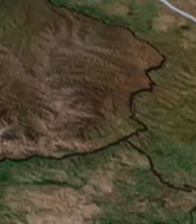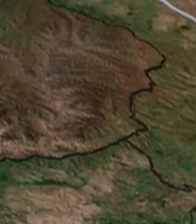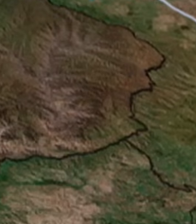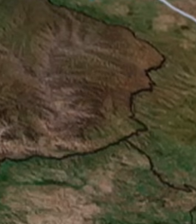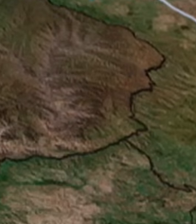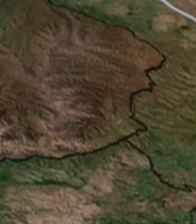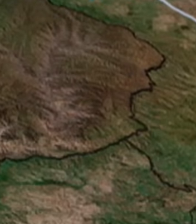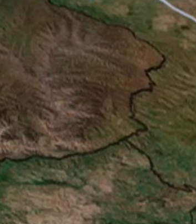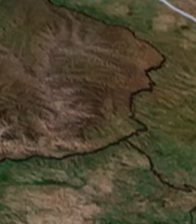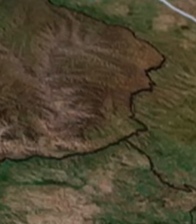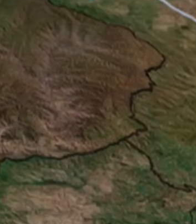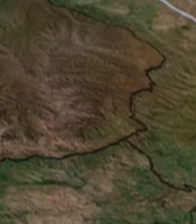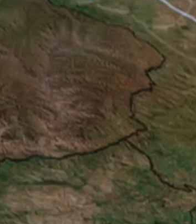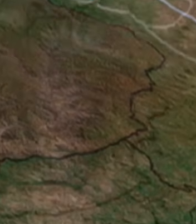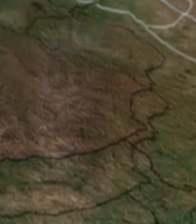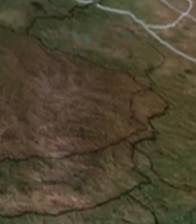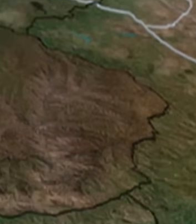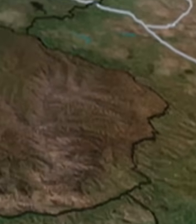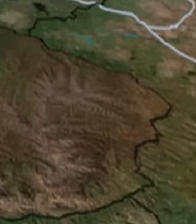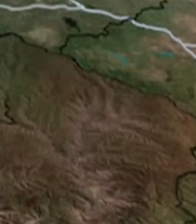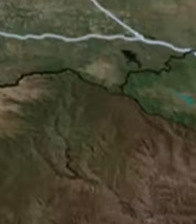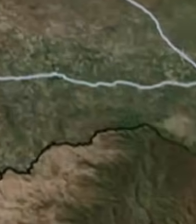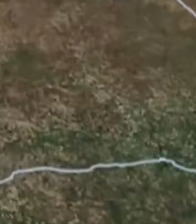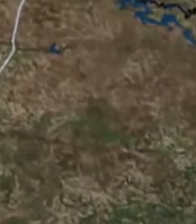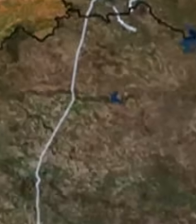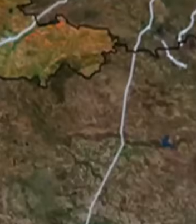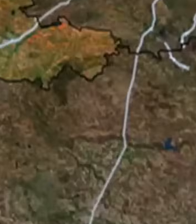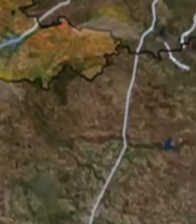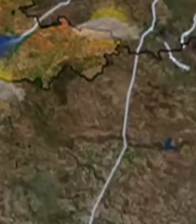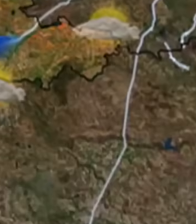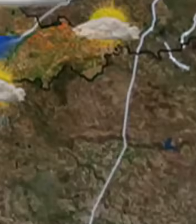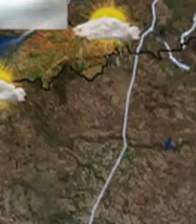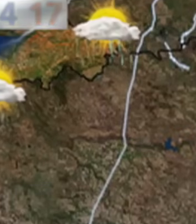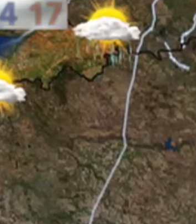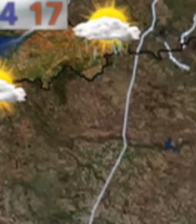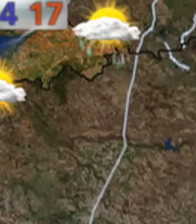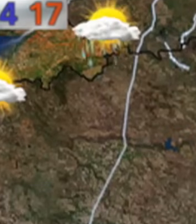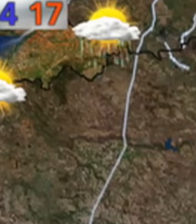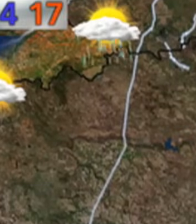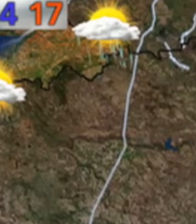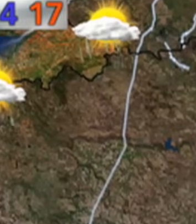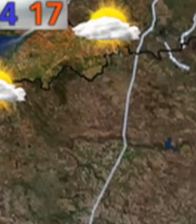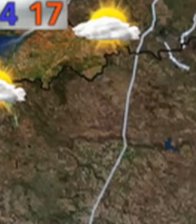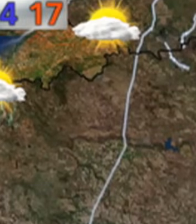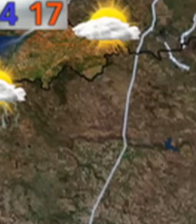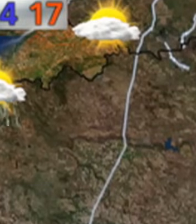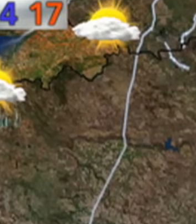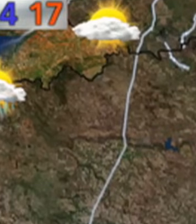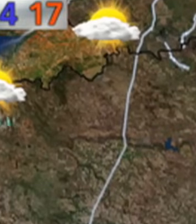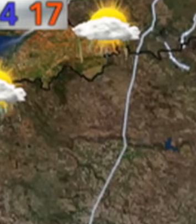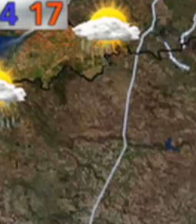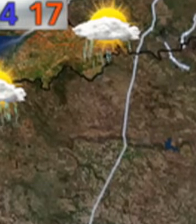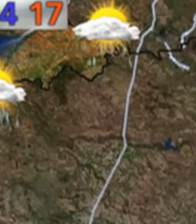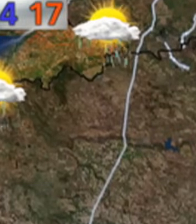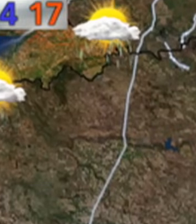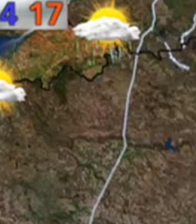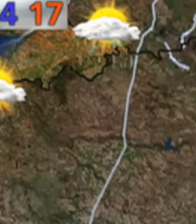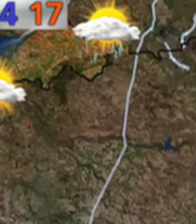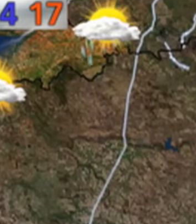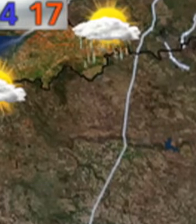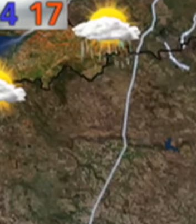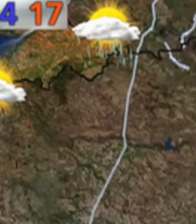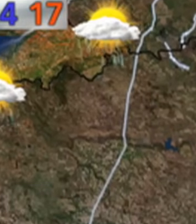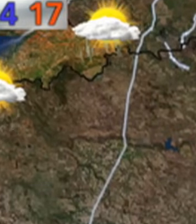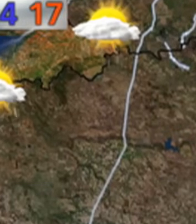tle beke me go digrata di le 6 me tla thutafelanyana ka digrata di le 10 le borataro me re kono setsa re lebelle province ya North West teng Rustenburg mo